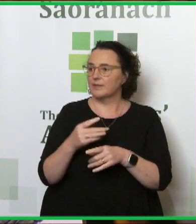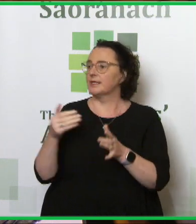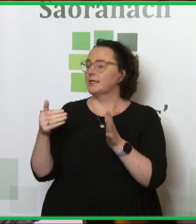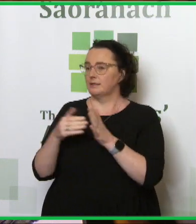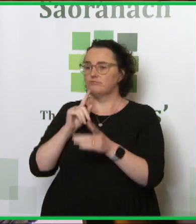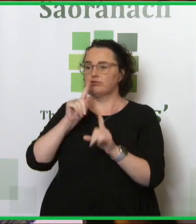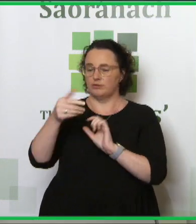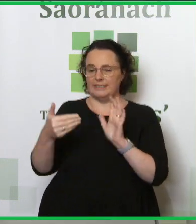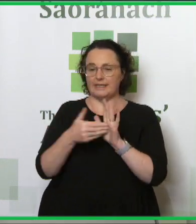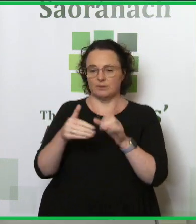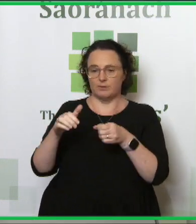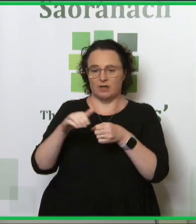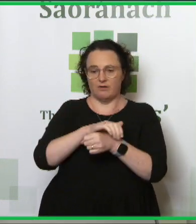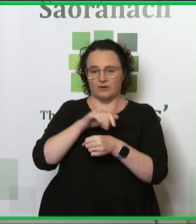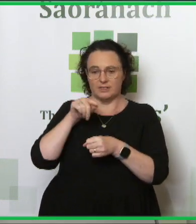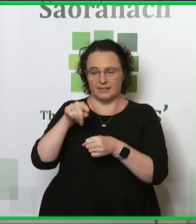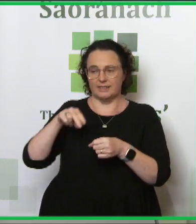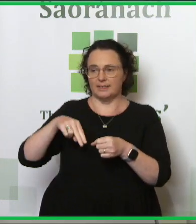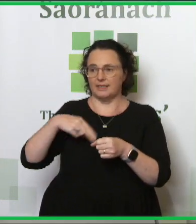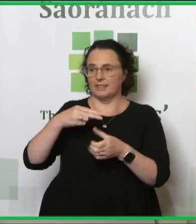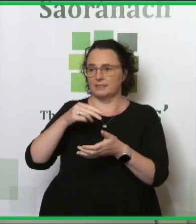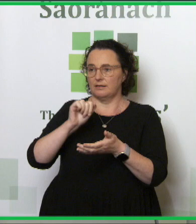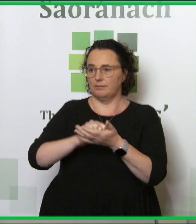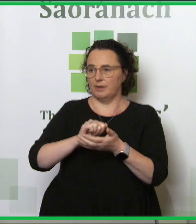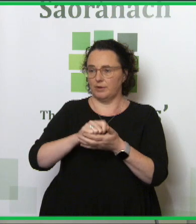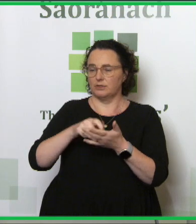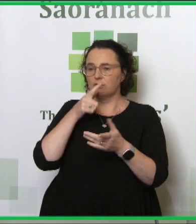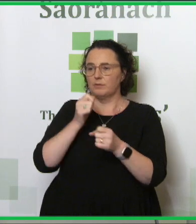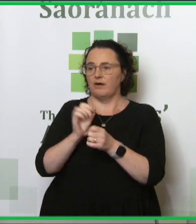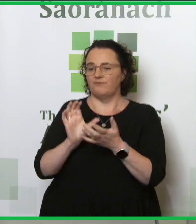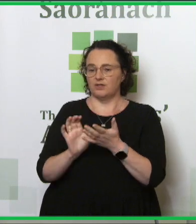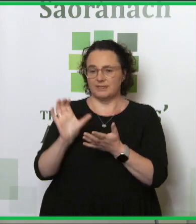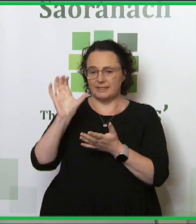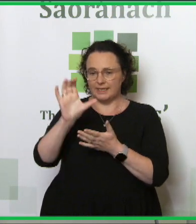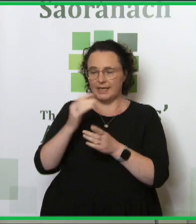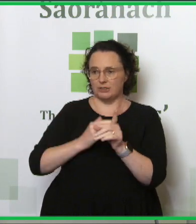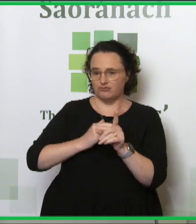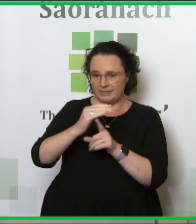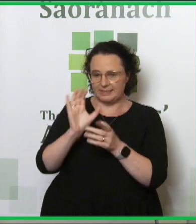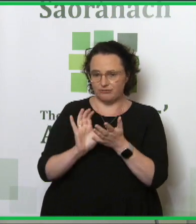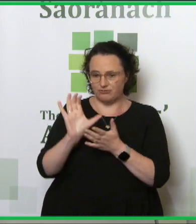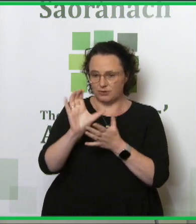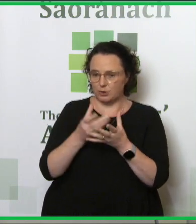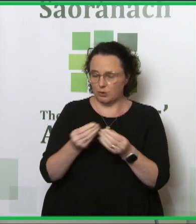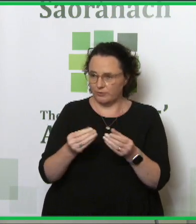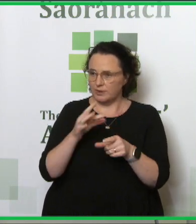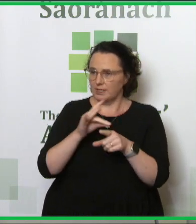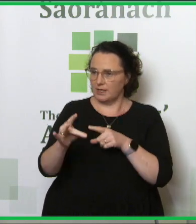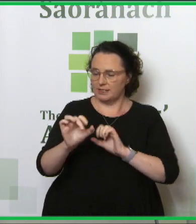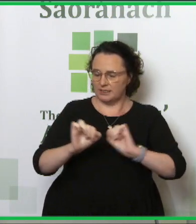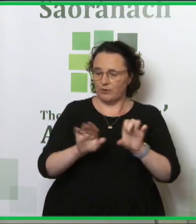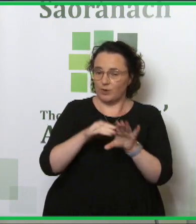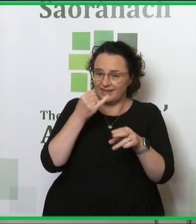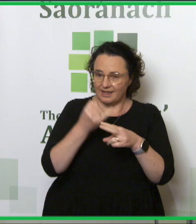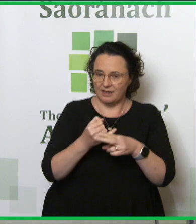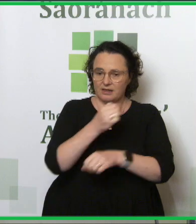next ballot papers on funding, and there's a recommendation about increasing resources for exactly, you know, those type of services within the prison system. I'm